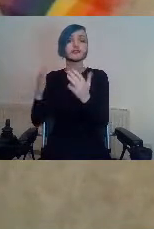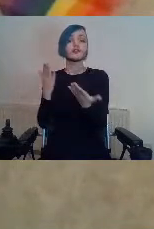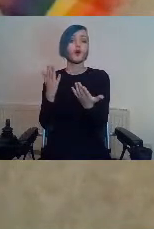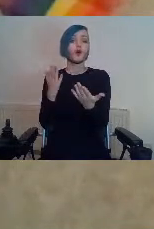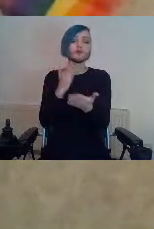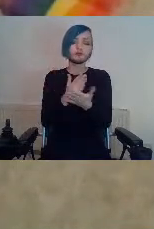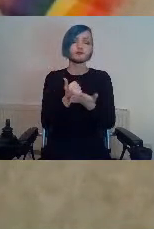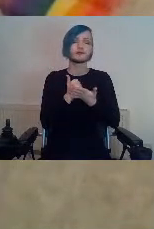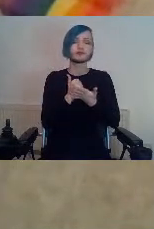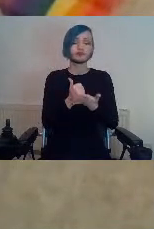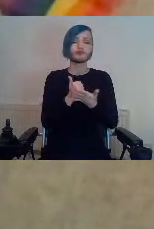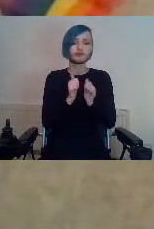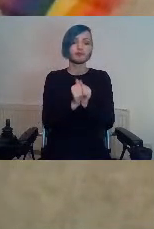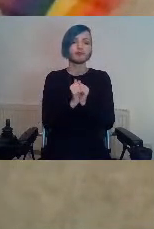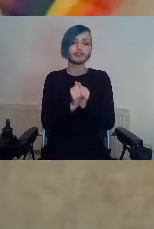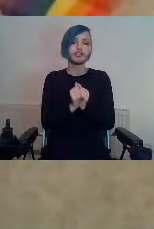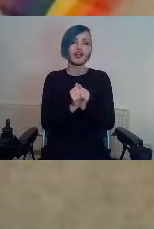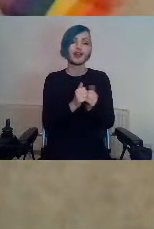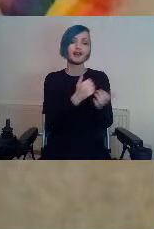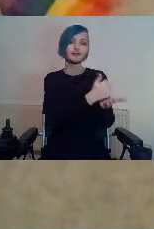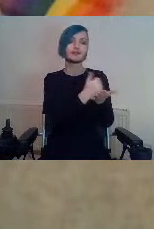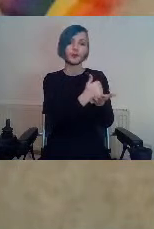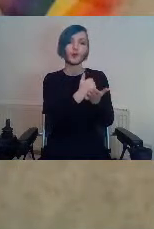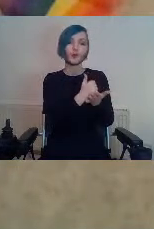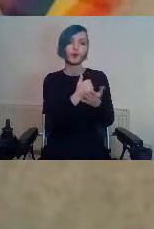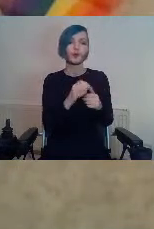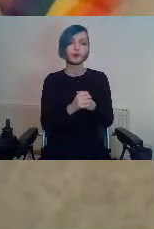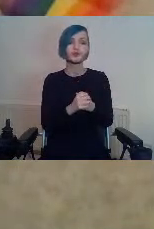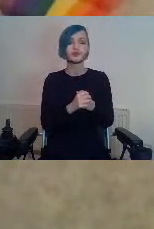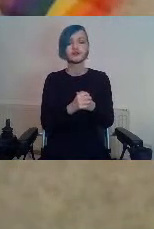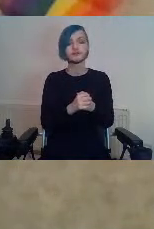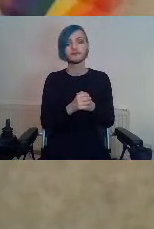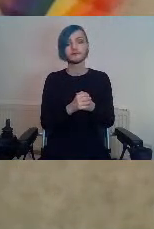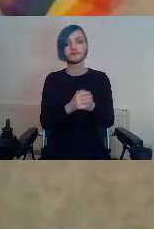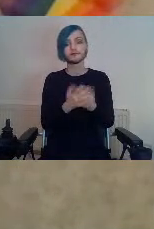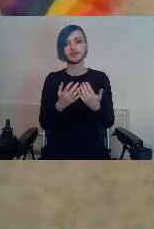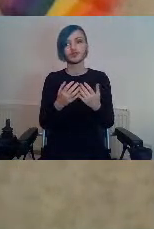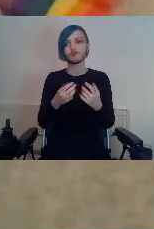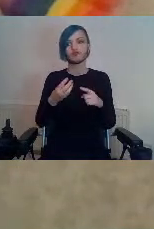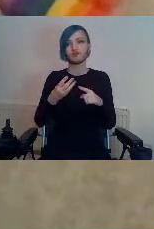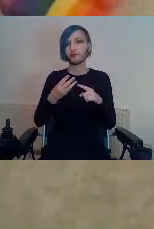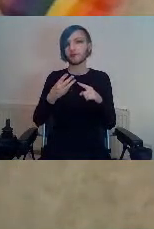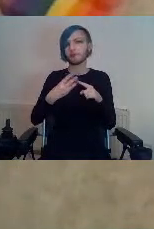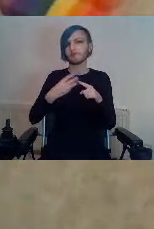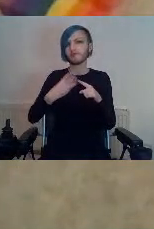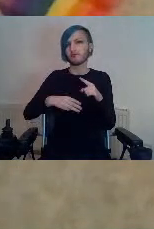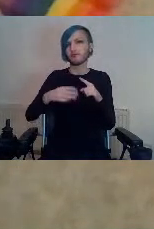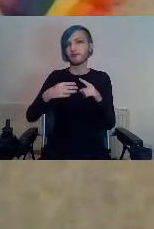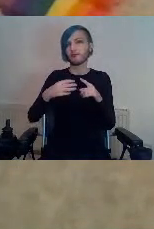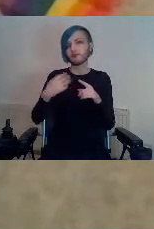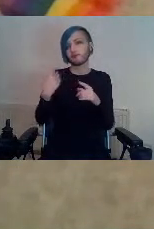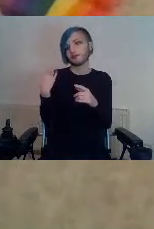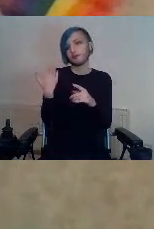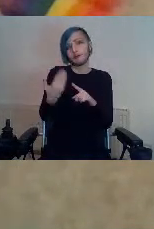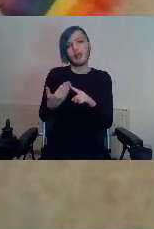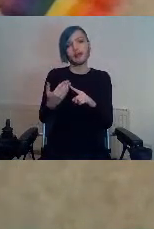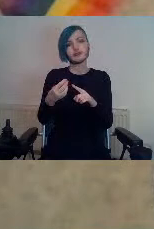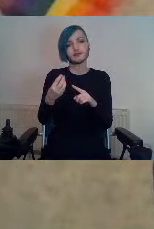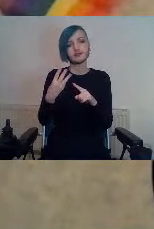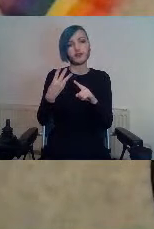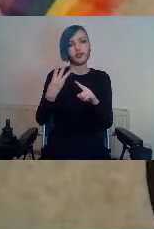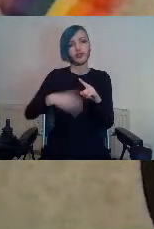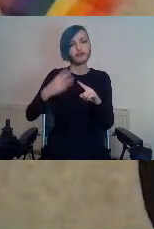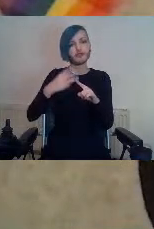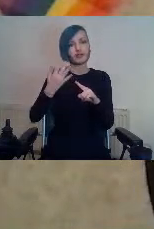support. And for last 3 or 5 years, it became more and more visible.